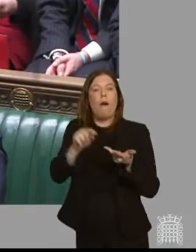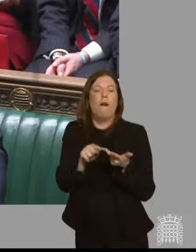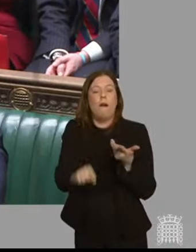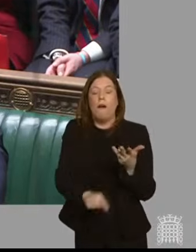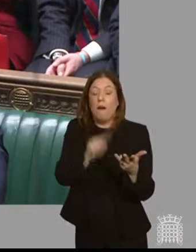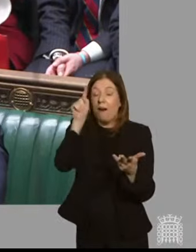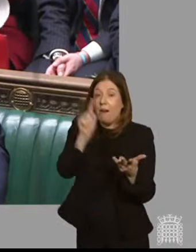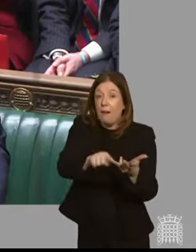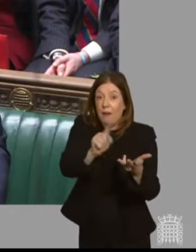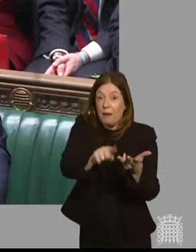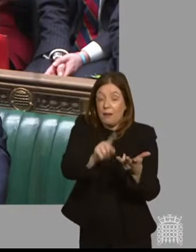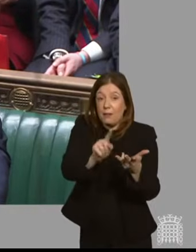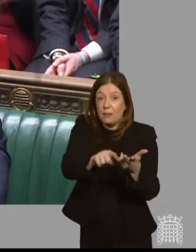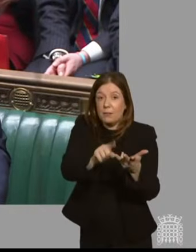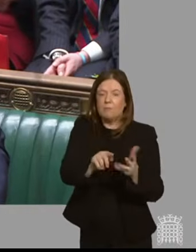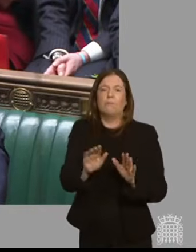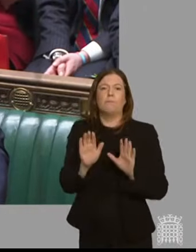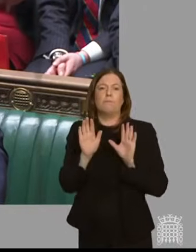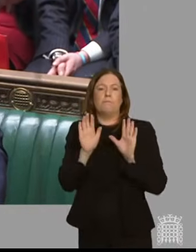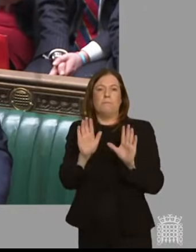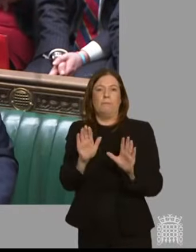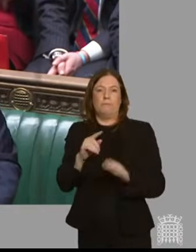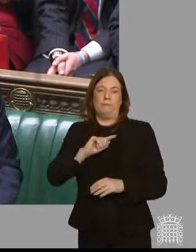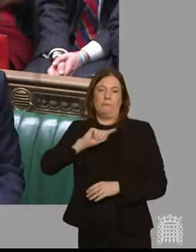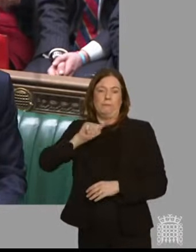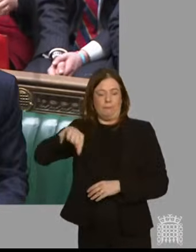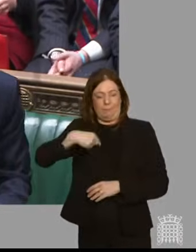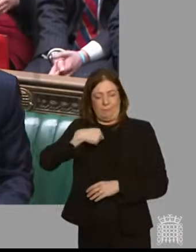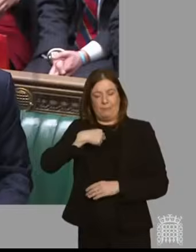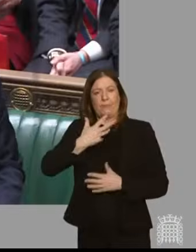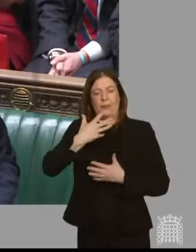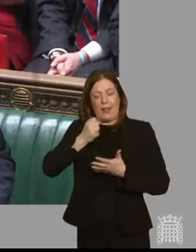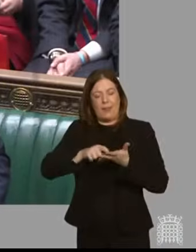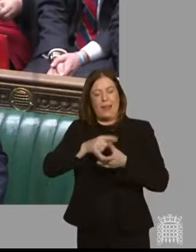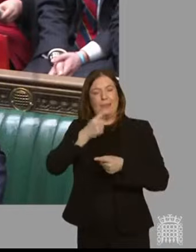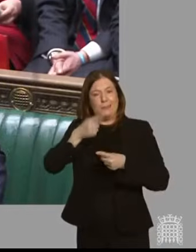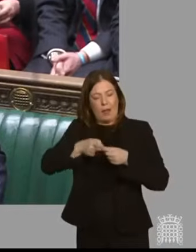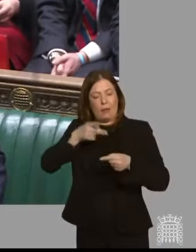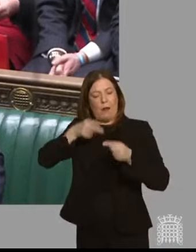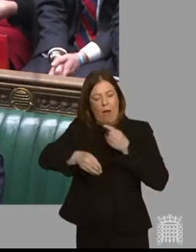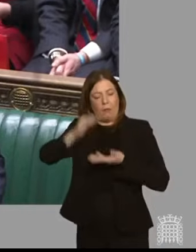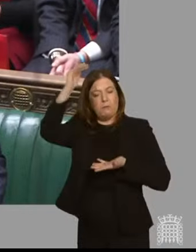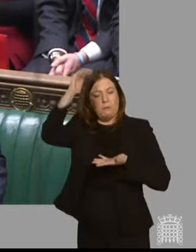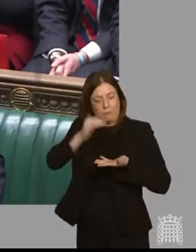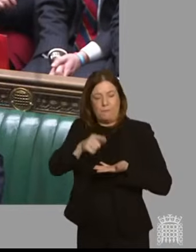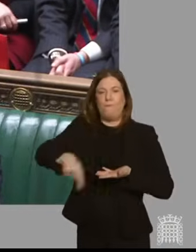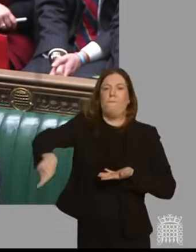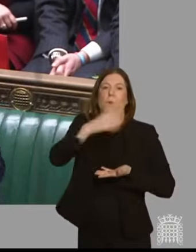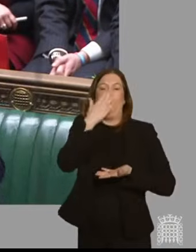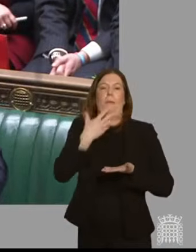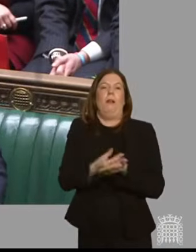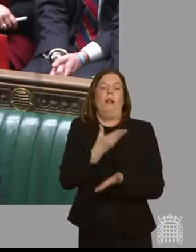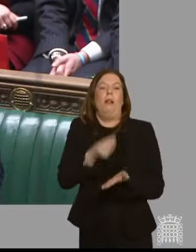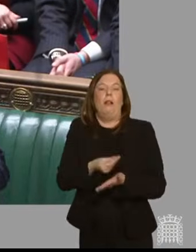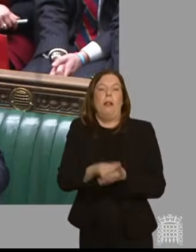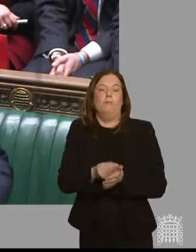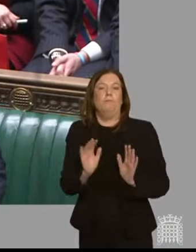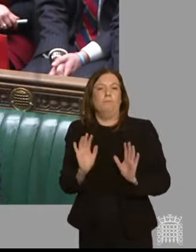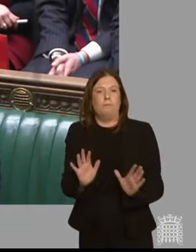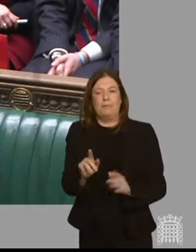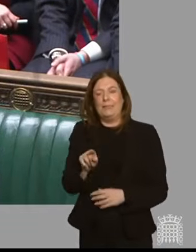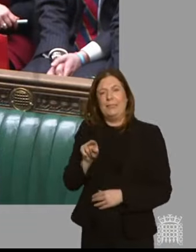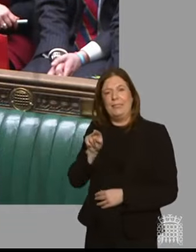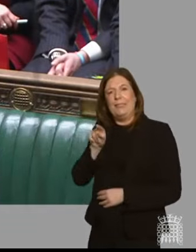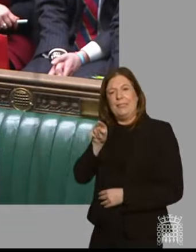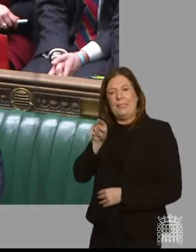delivering a significant tax cut for millions of working Britons, while his incoherent energy plans would put taxes up